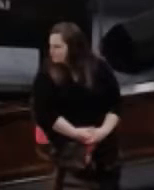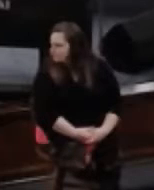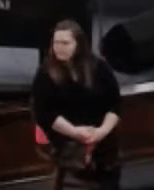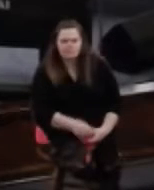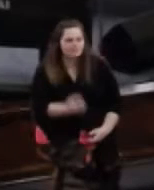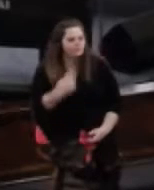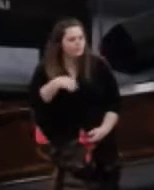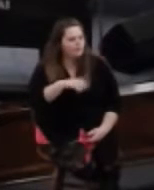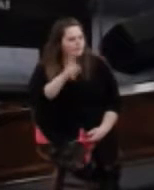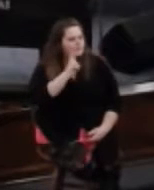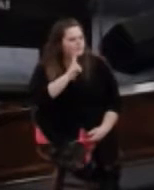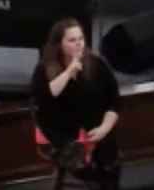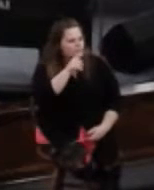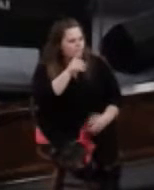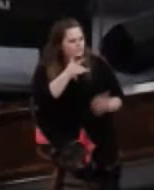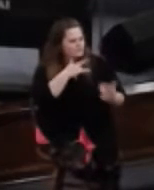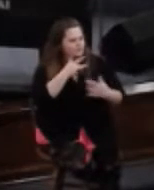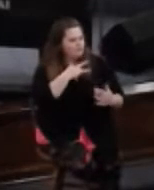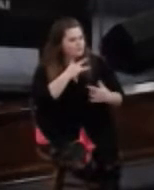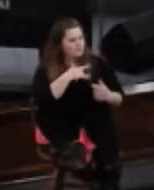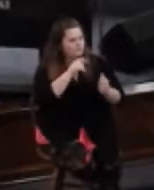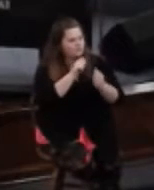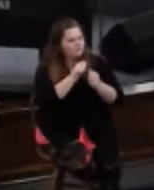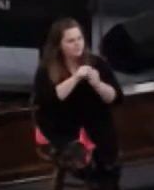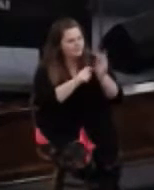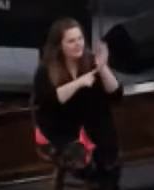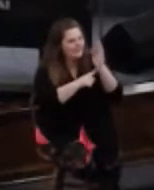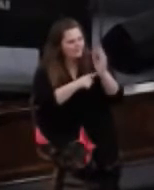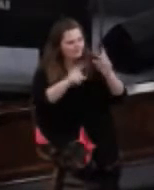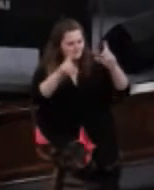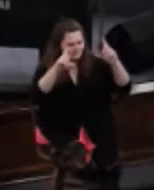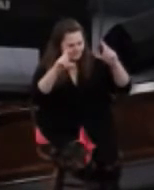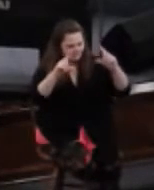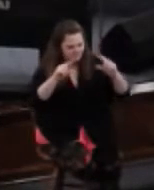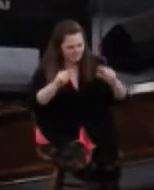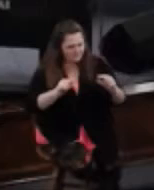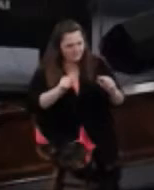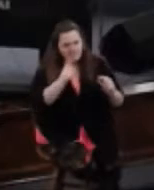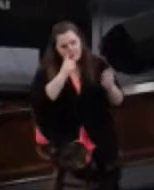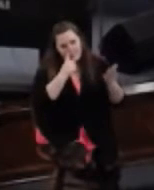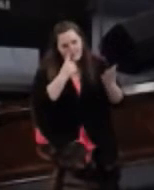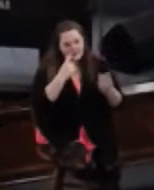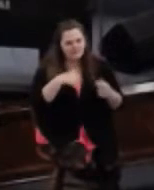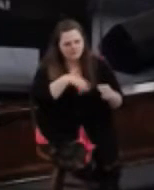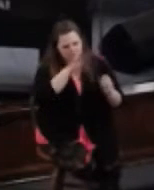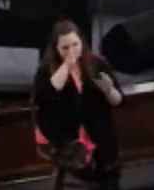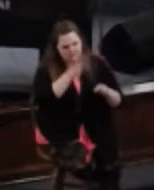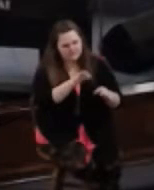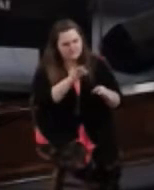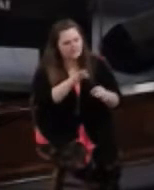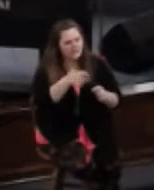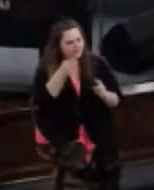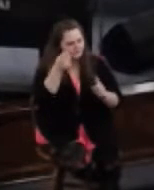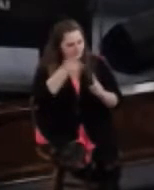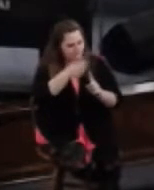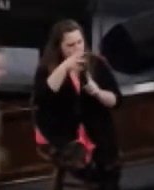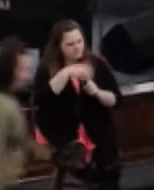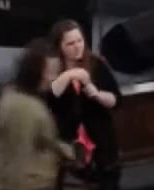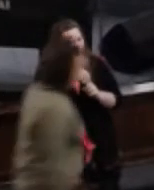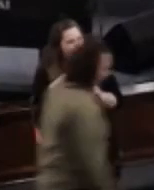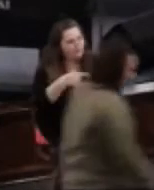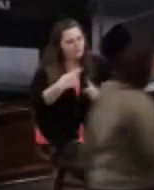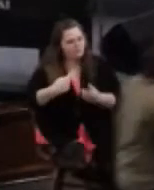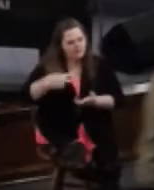people that get concerned with the candles burning down all the way. So we decided to put them out when I got up to